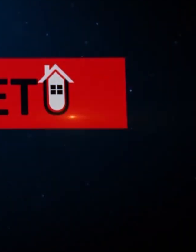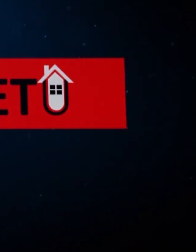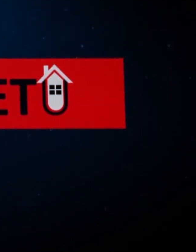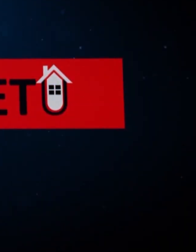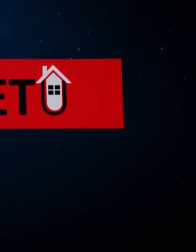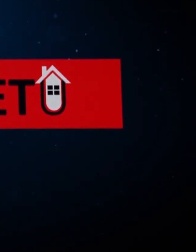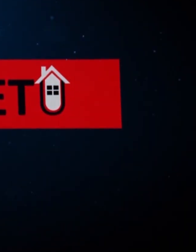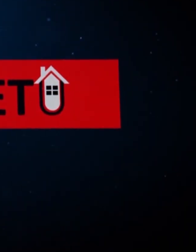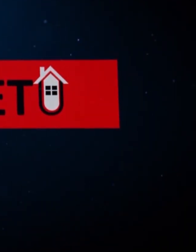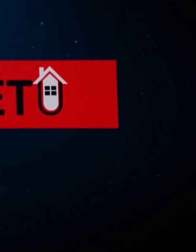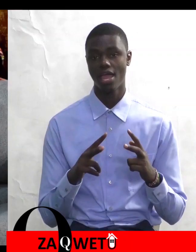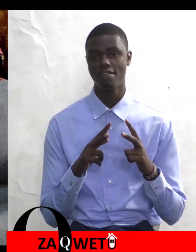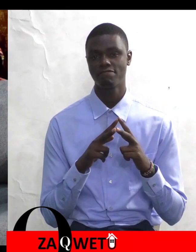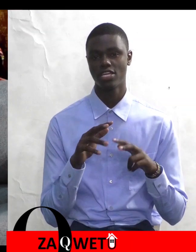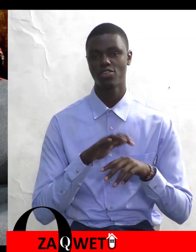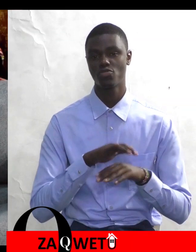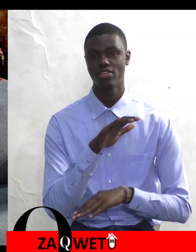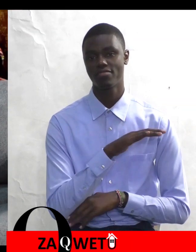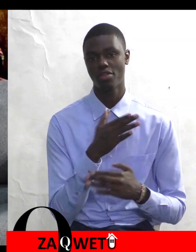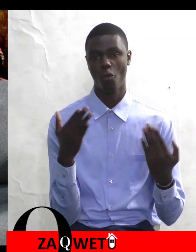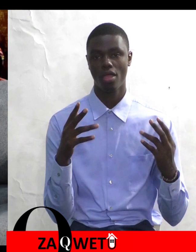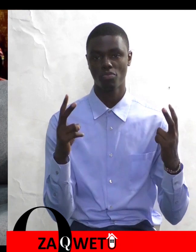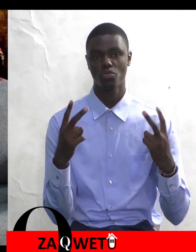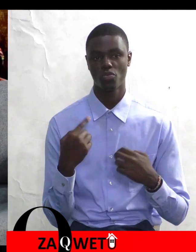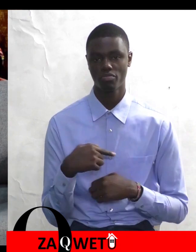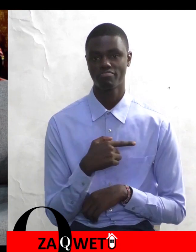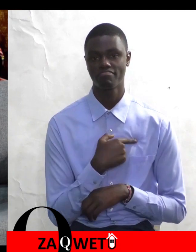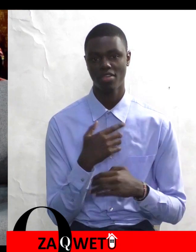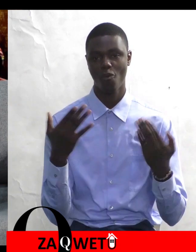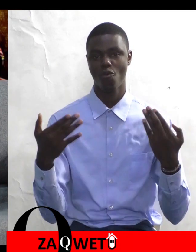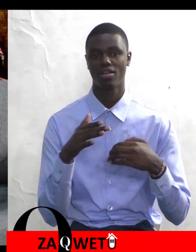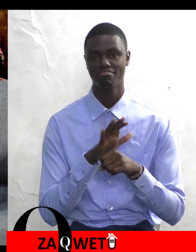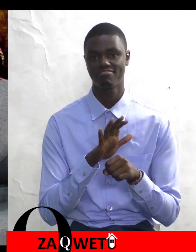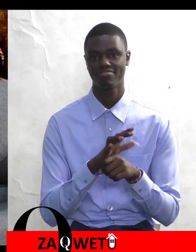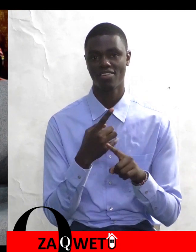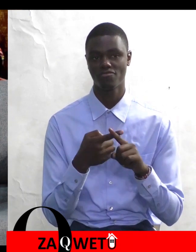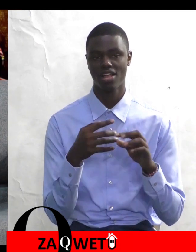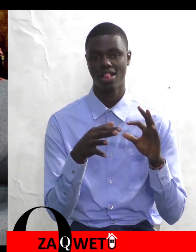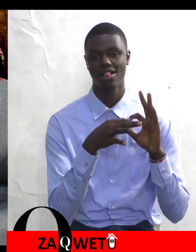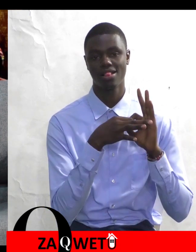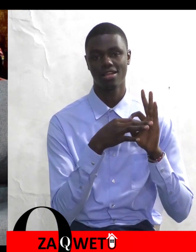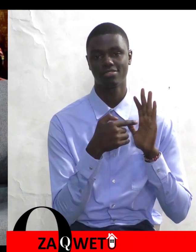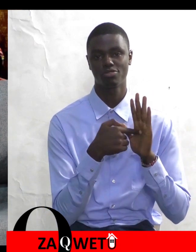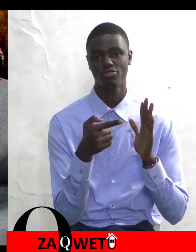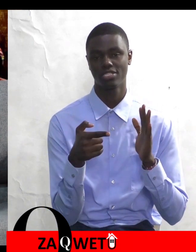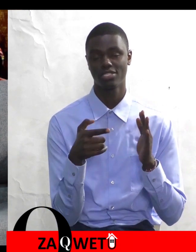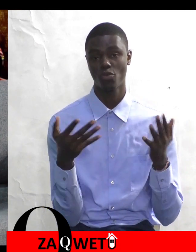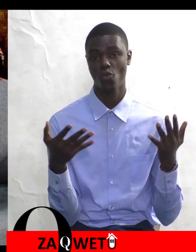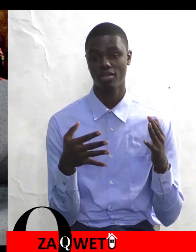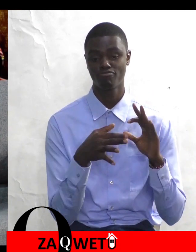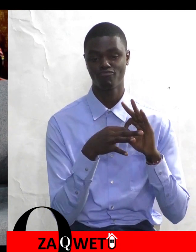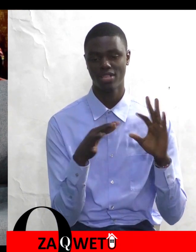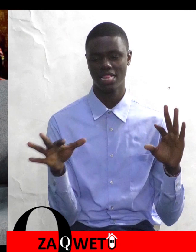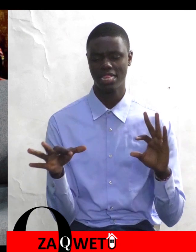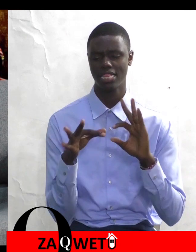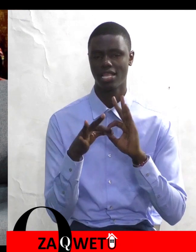This is Zaquetu. And a very good evening to whoever you're tuned in from. Karibu sana kwenye